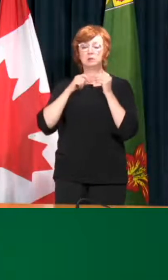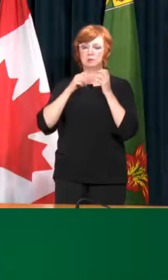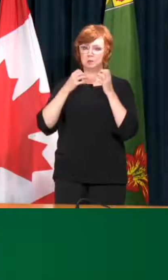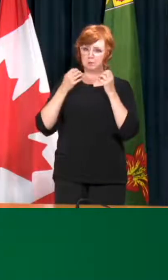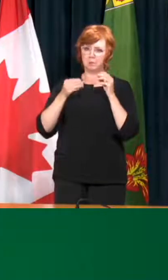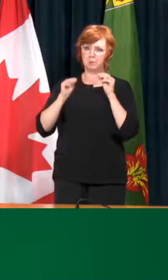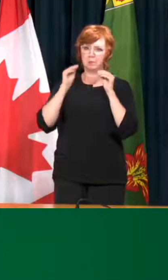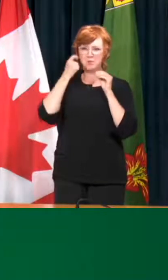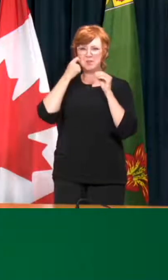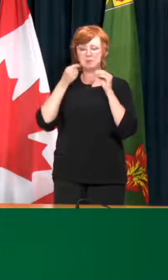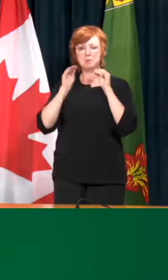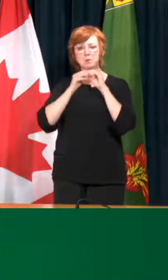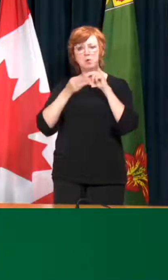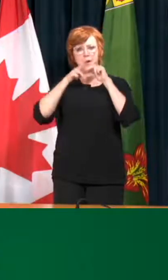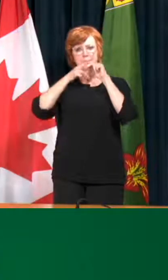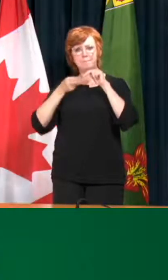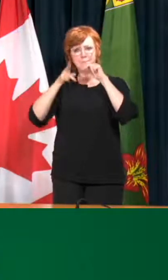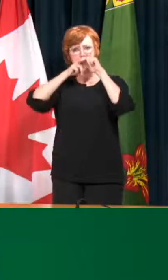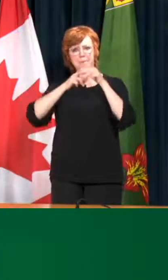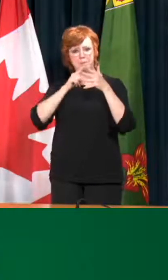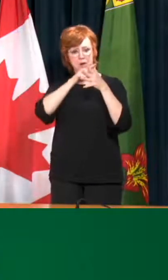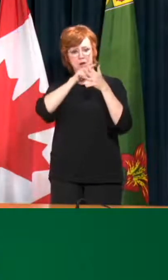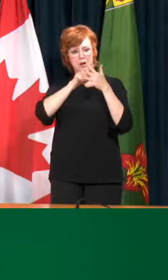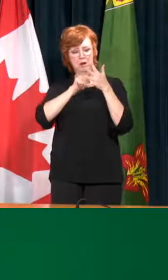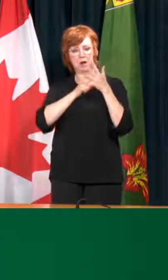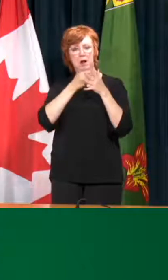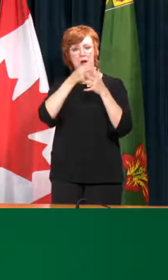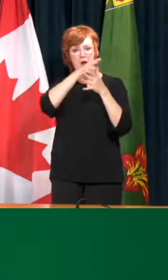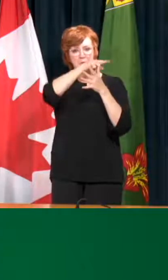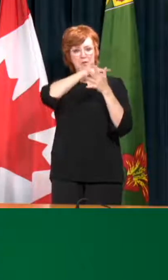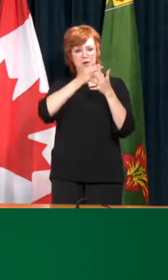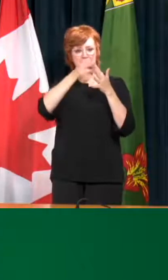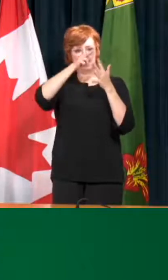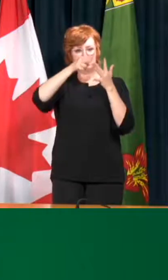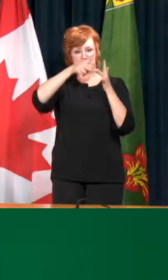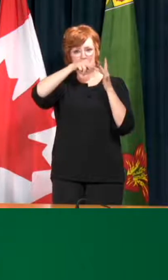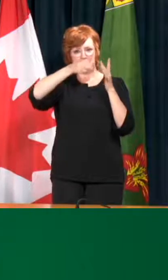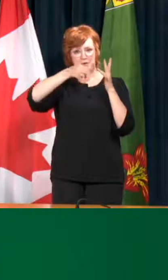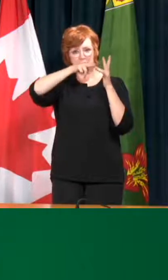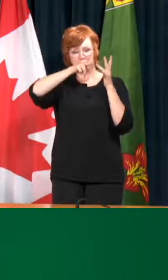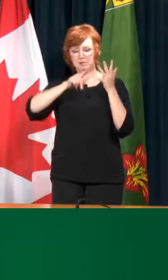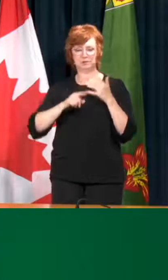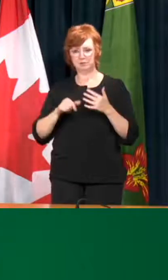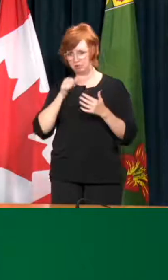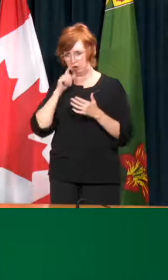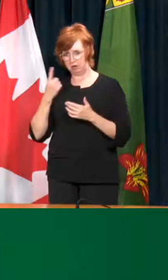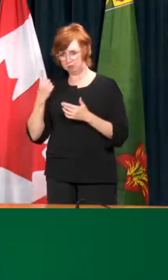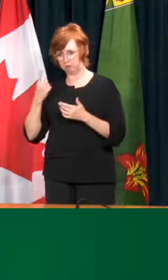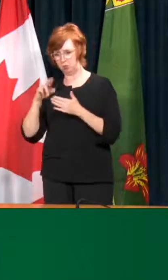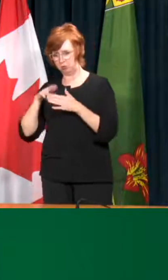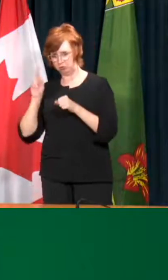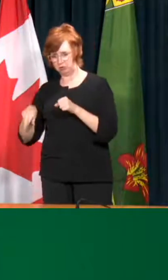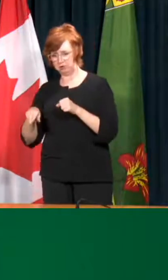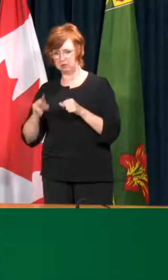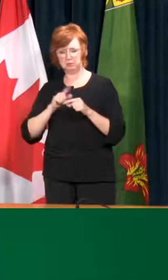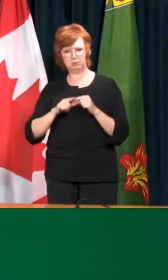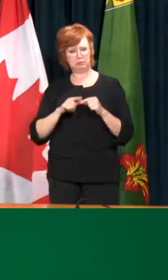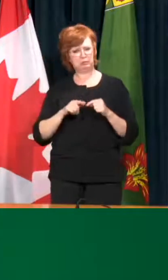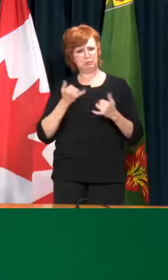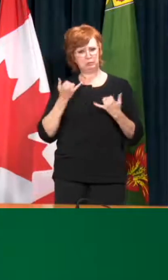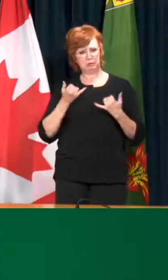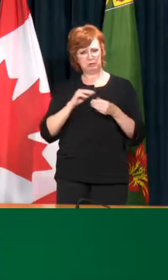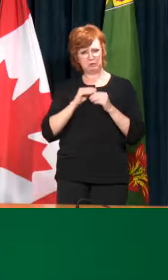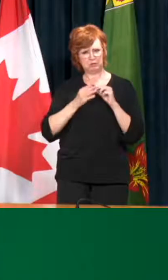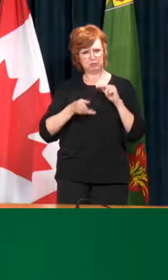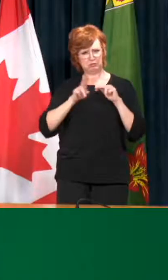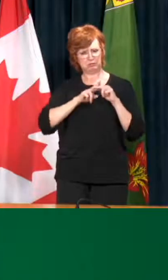is there any concern that this is a trend with more now reopening around the province? Yeah, so